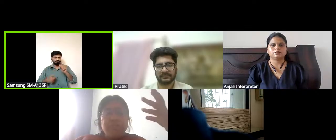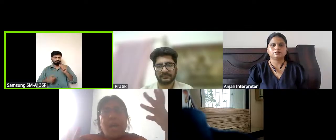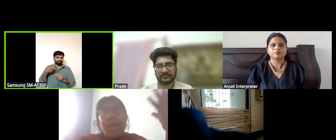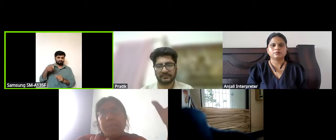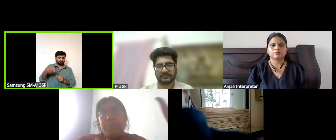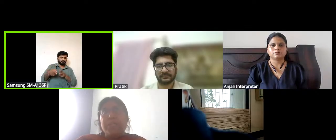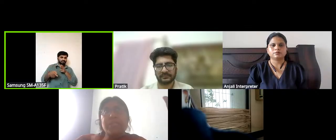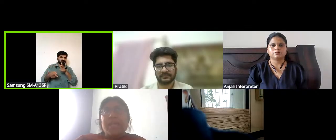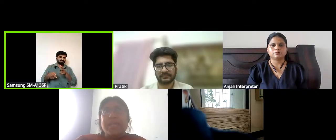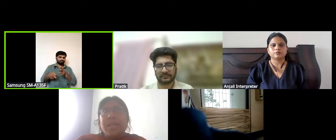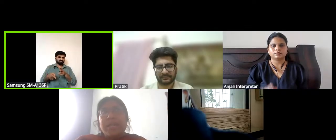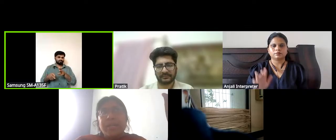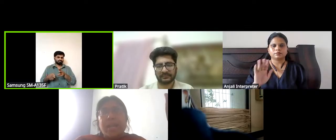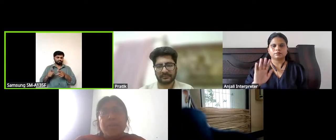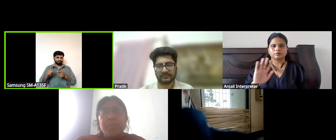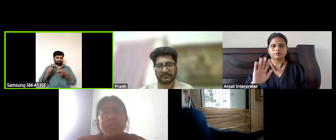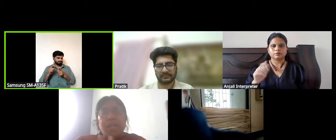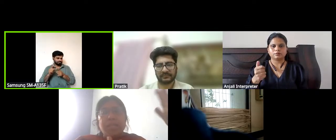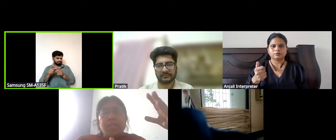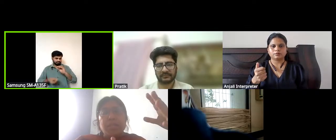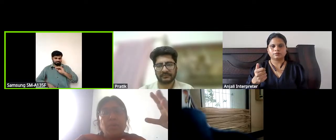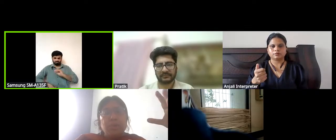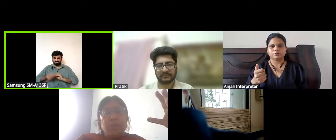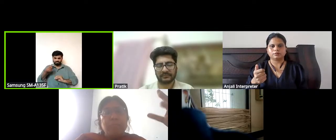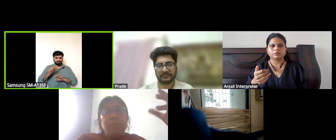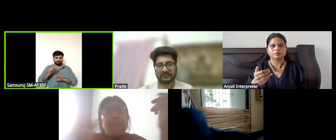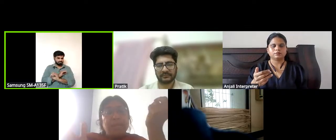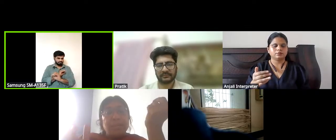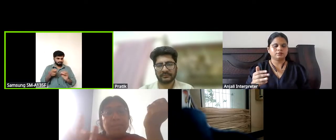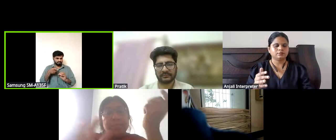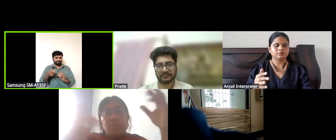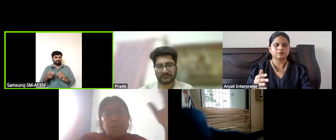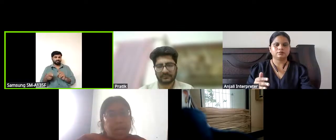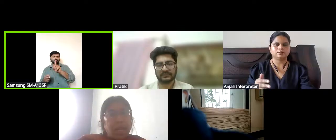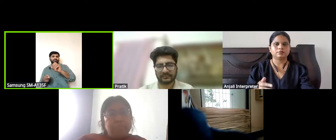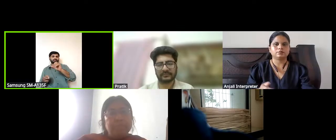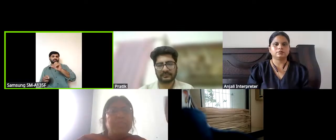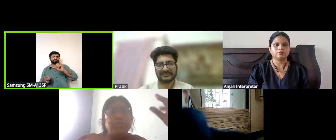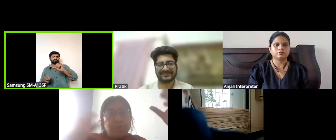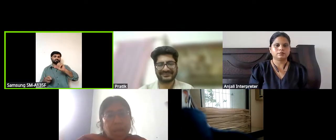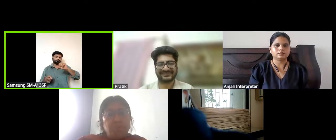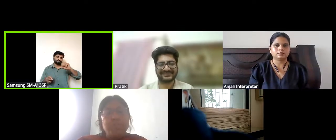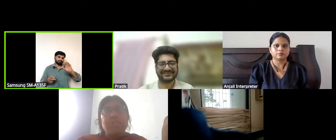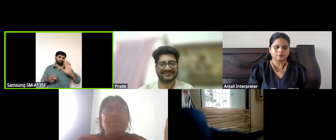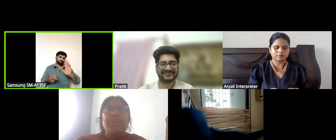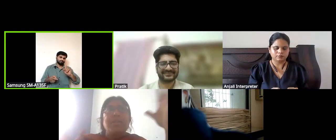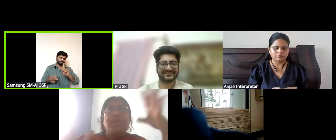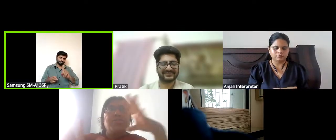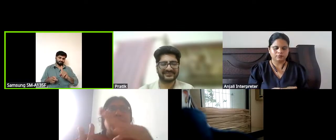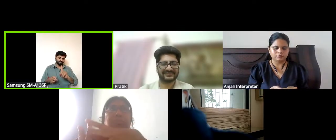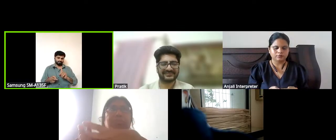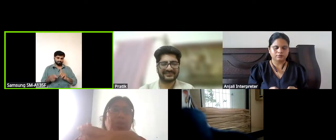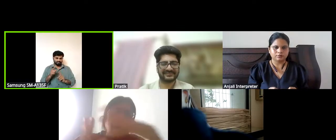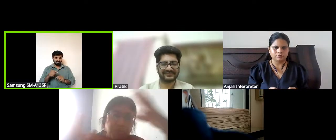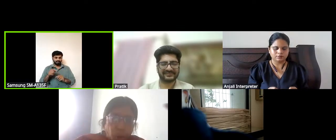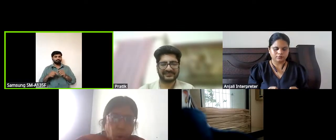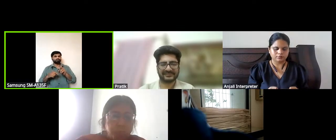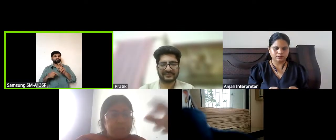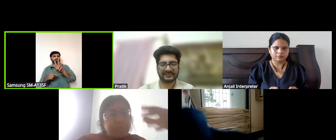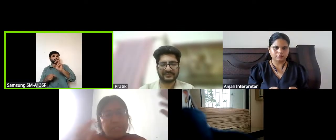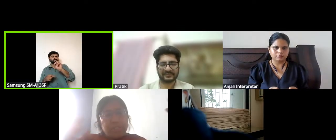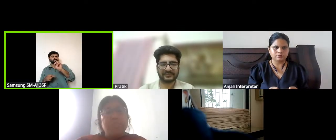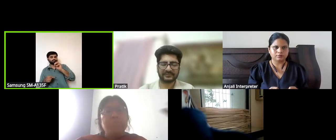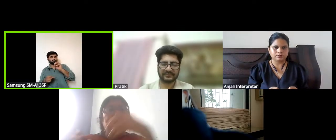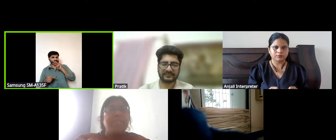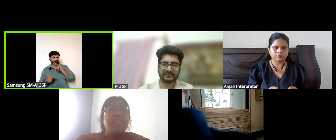of hype because 1999 was like, millennium is going to come, the 2000. So a lot of hopes,